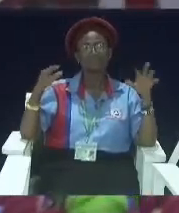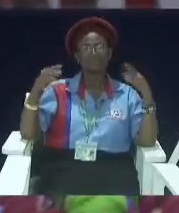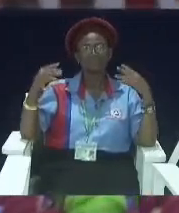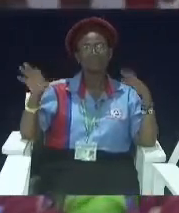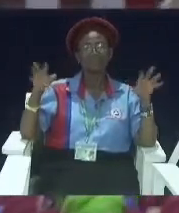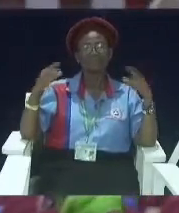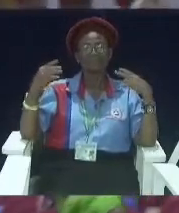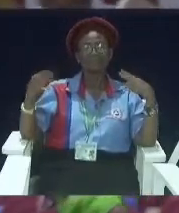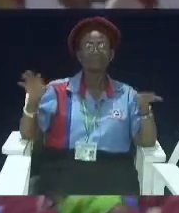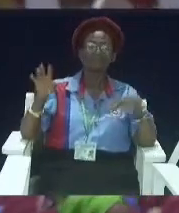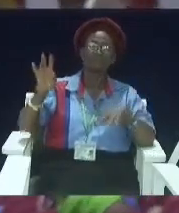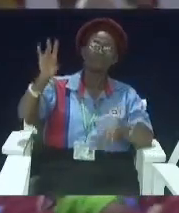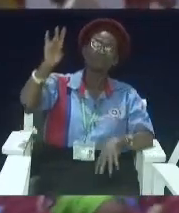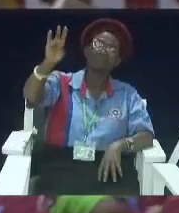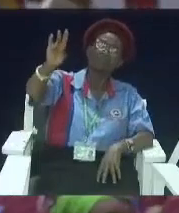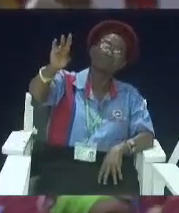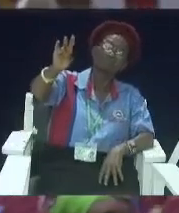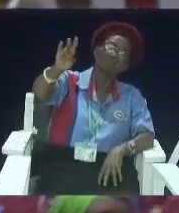Seven.